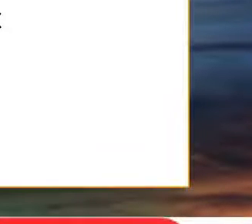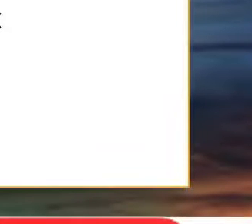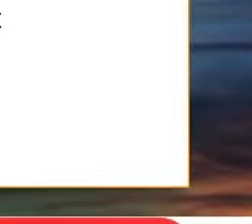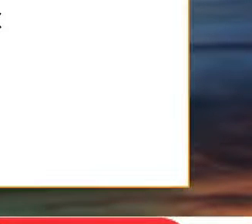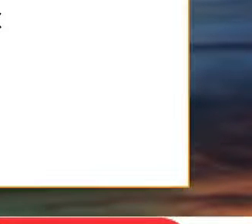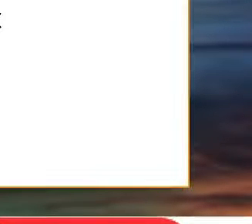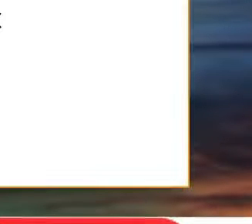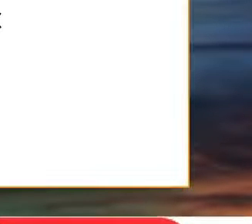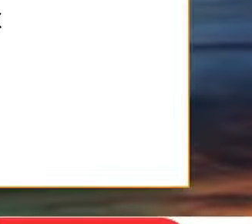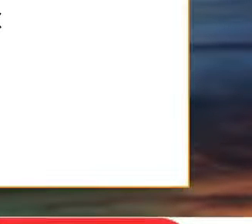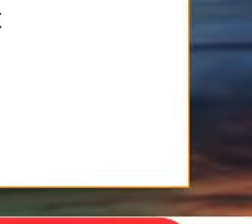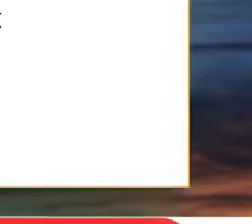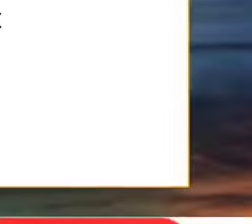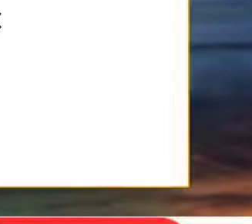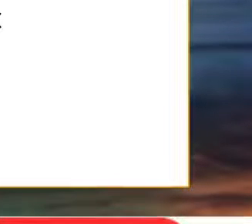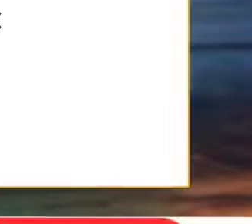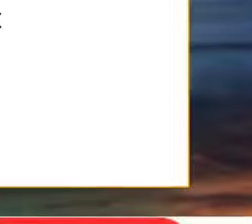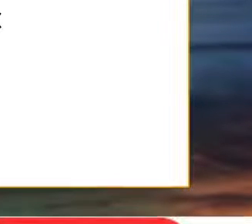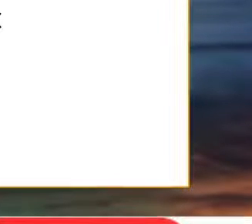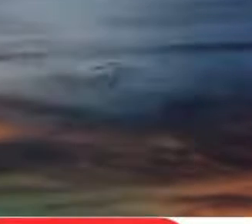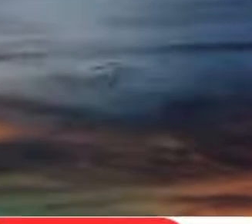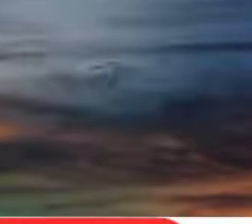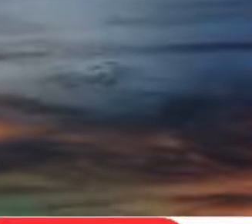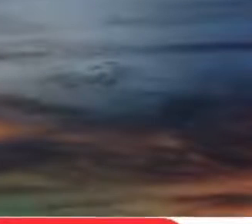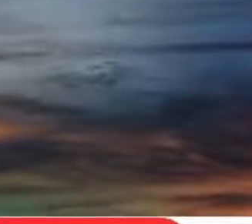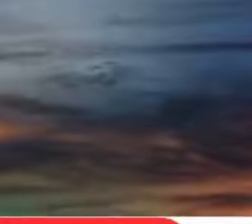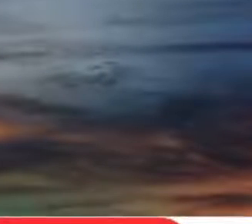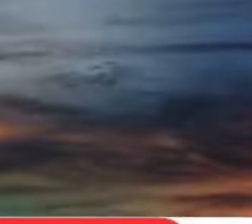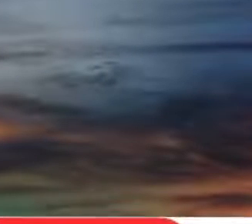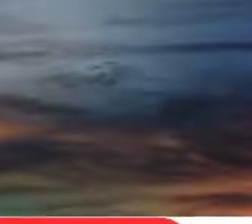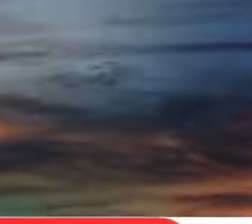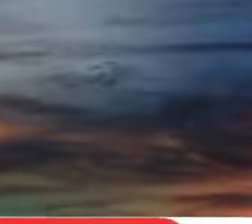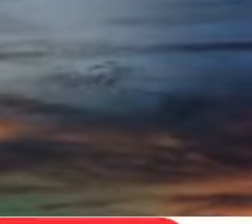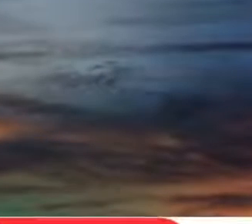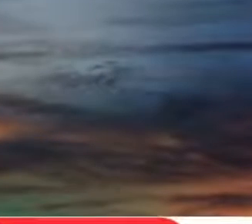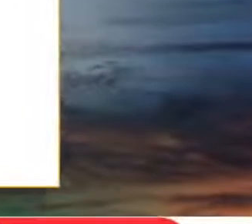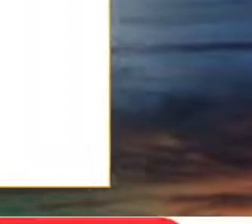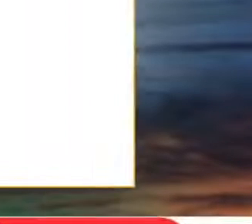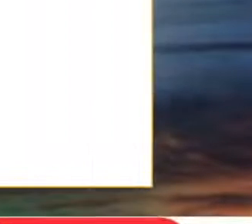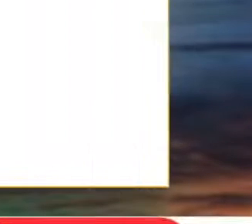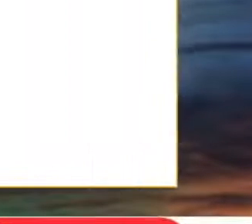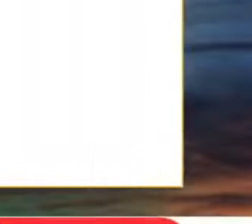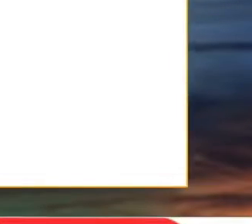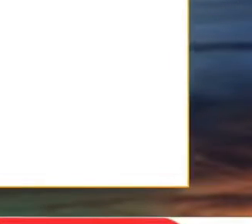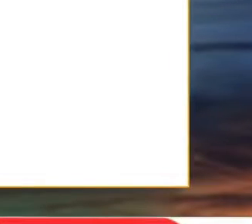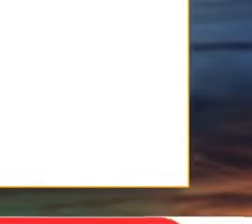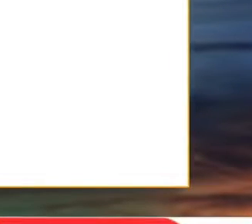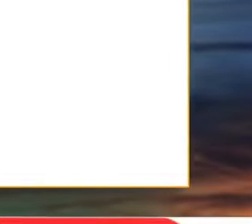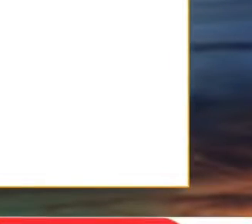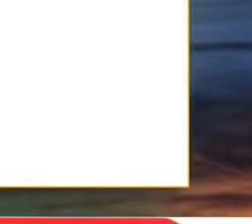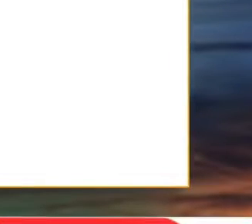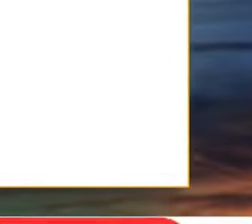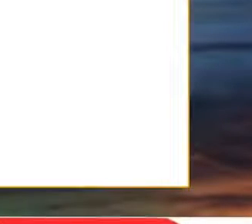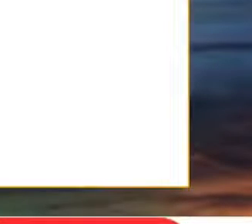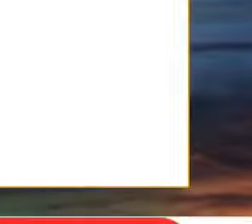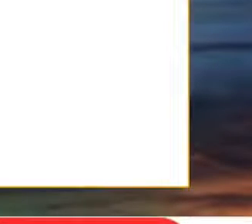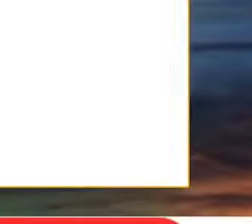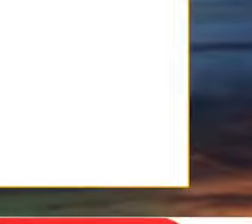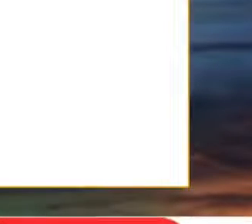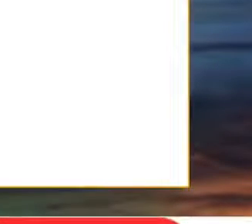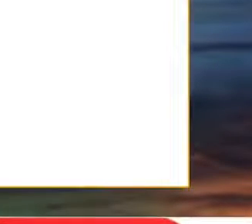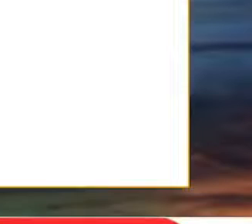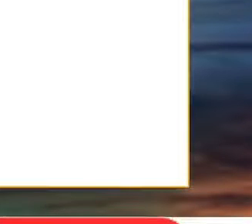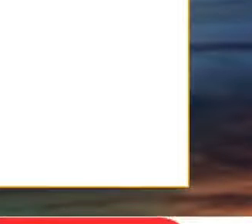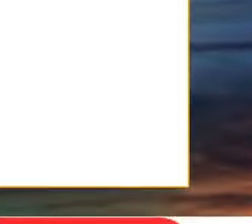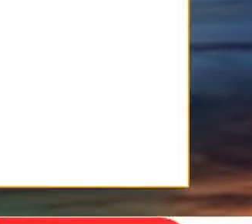of unlawful acquisition of public property. Another one on the list is former Kitui Governor Charity Ngilu, who is said to have instructed